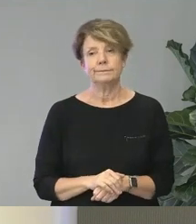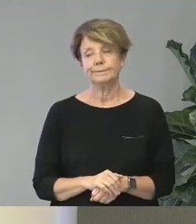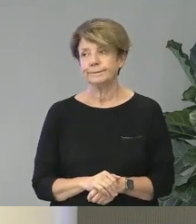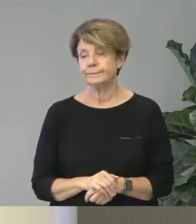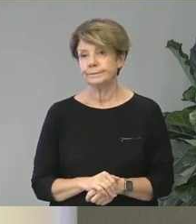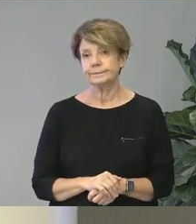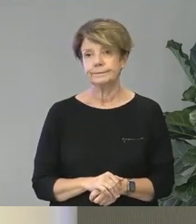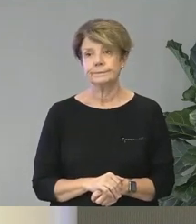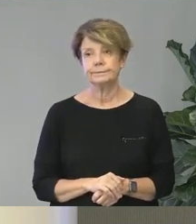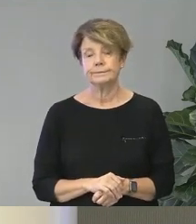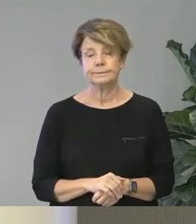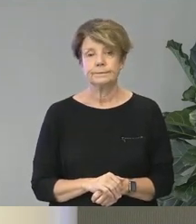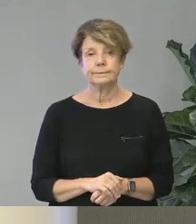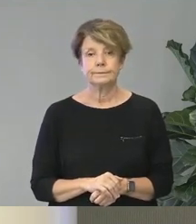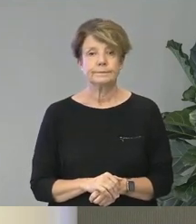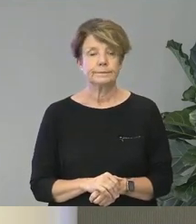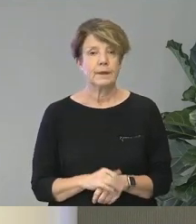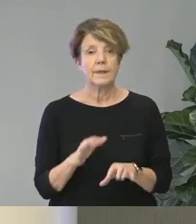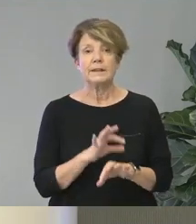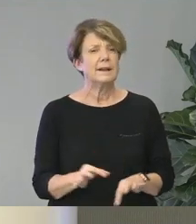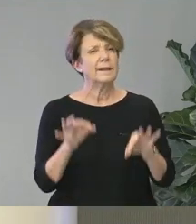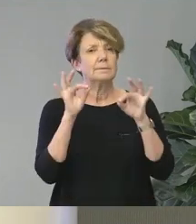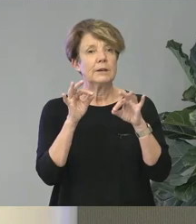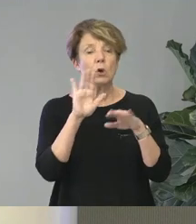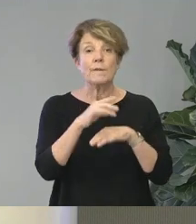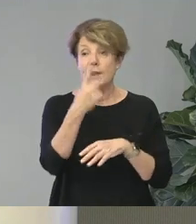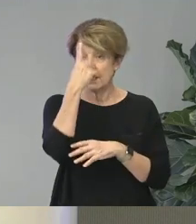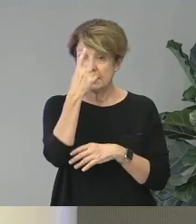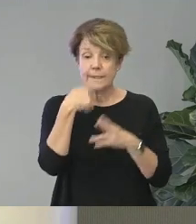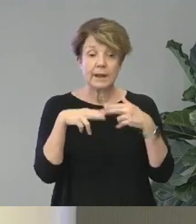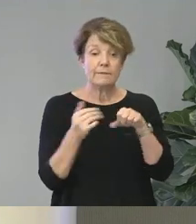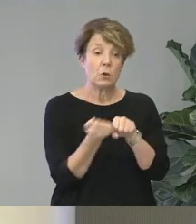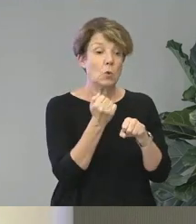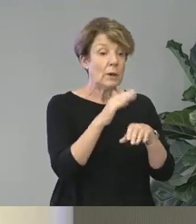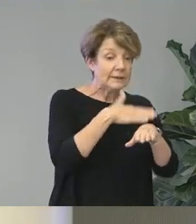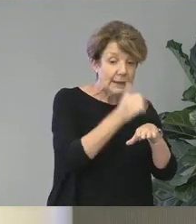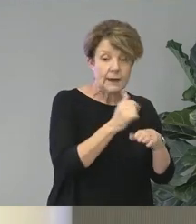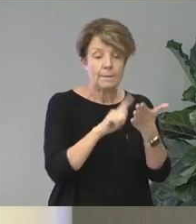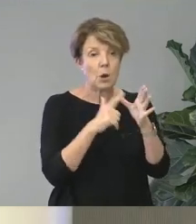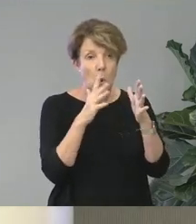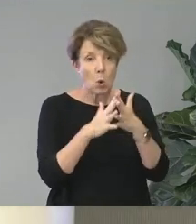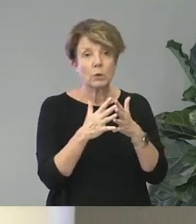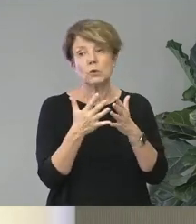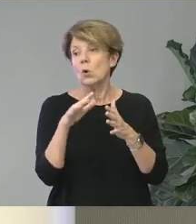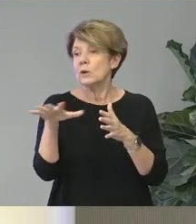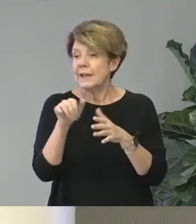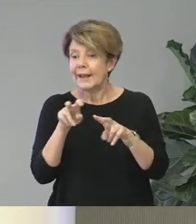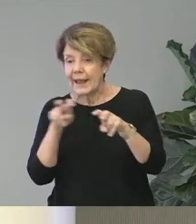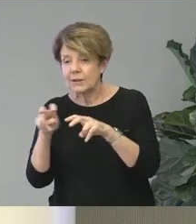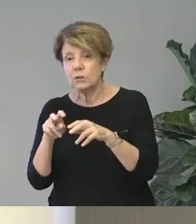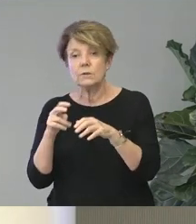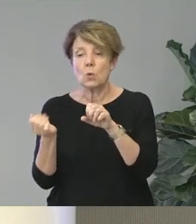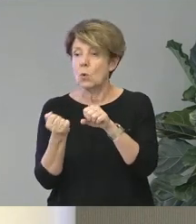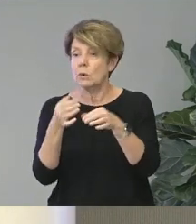There is nothing exceptional about the idea that when making laws or taking actions or decisions under